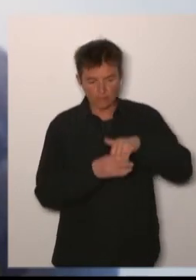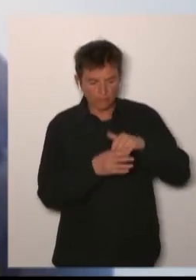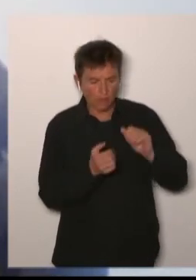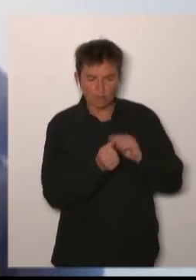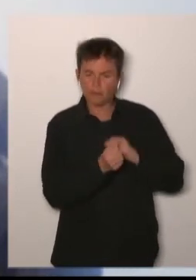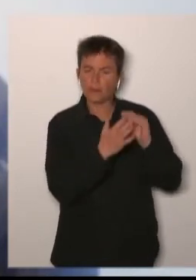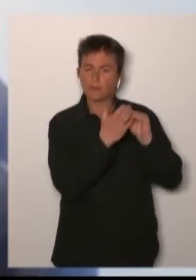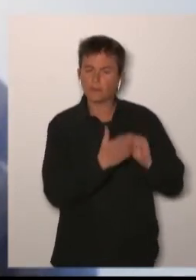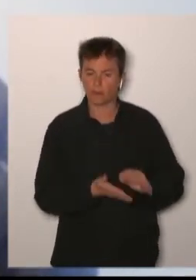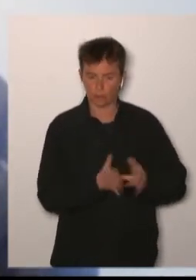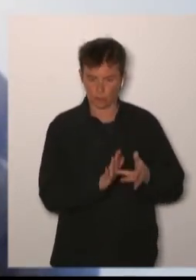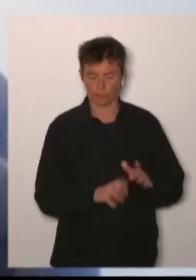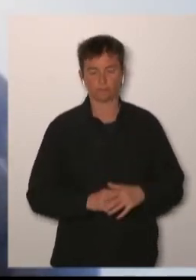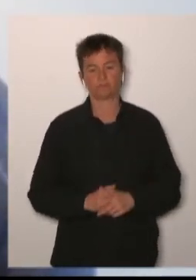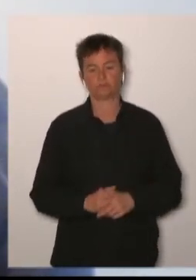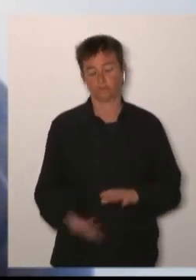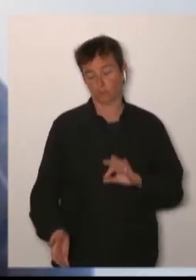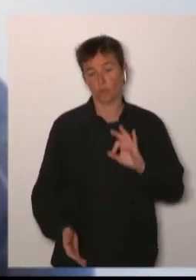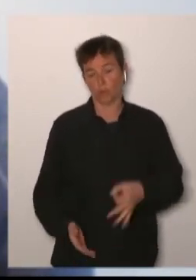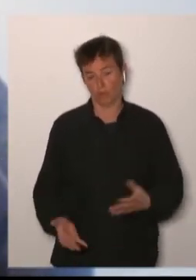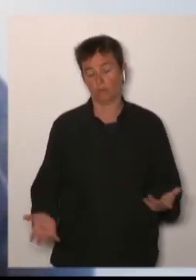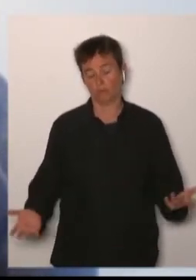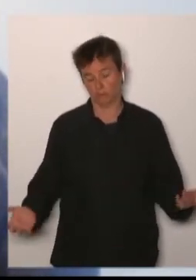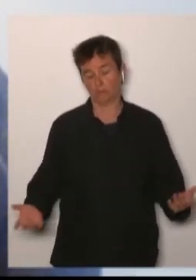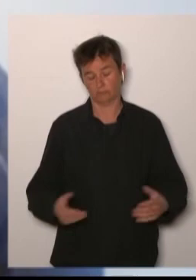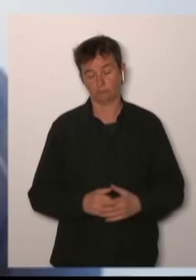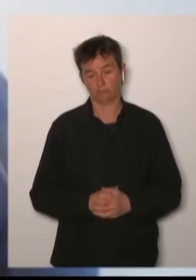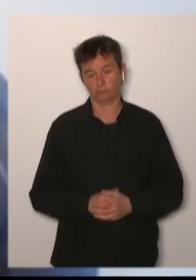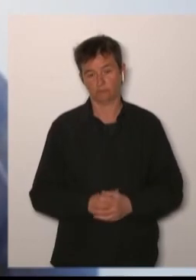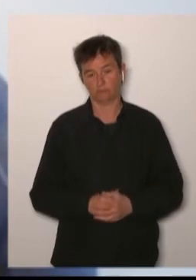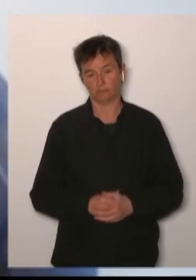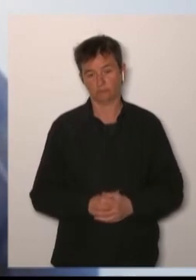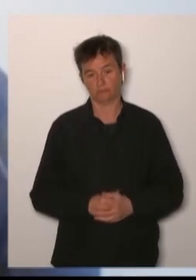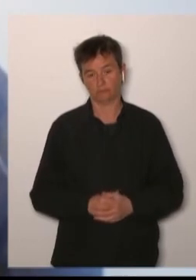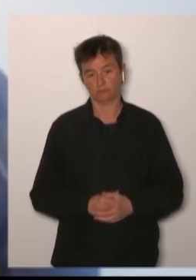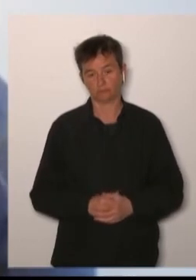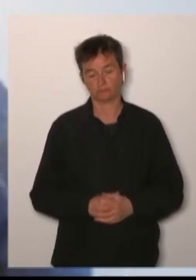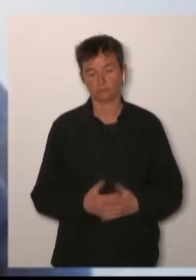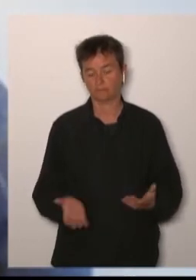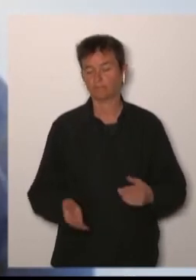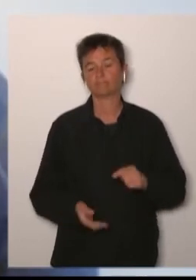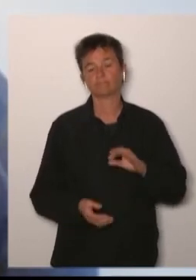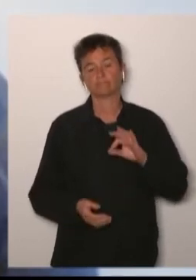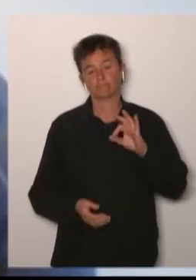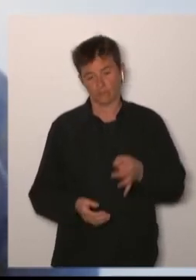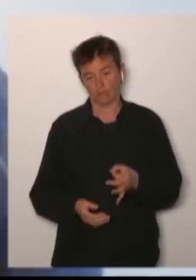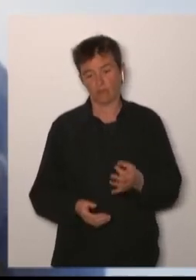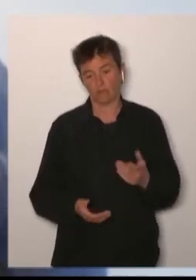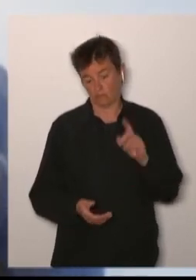So yes, absolutely. I think that there continues to be a need to collaborate, so